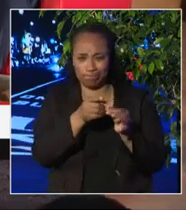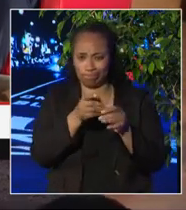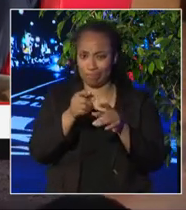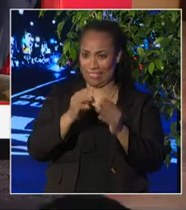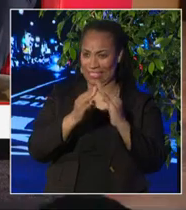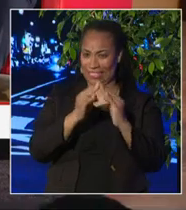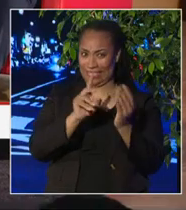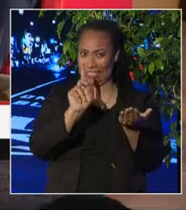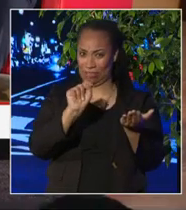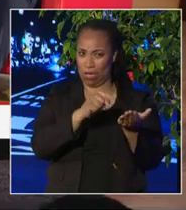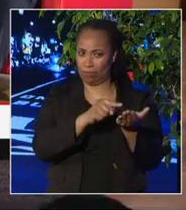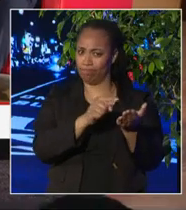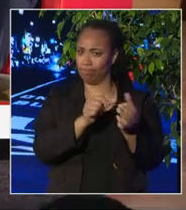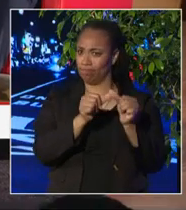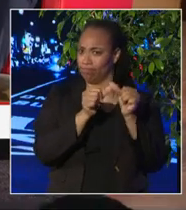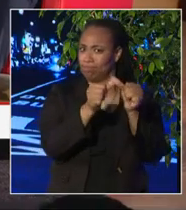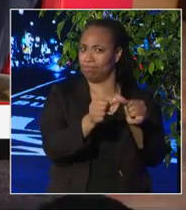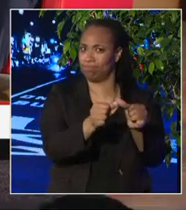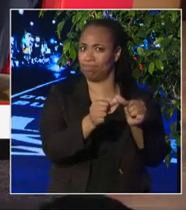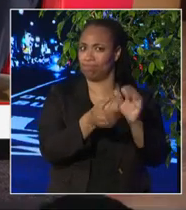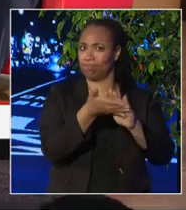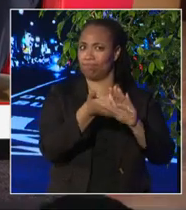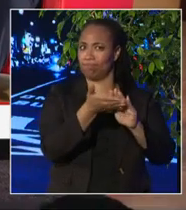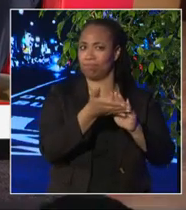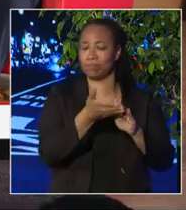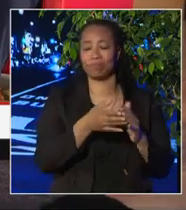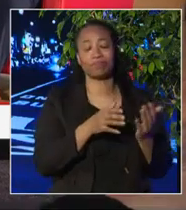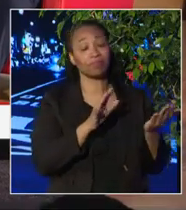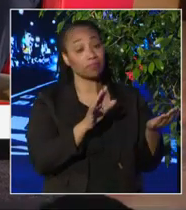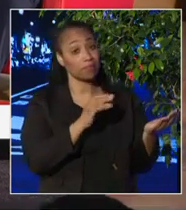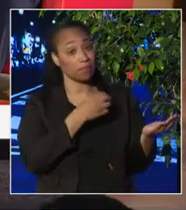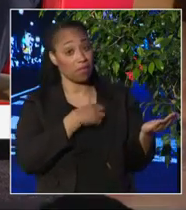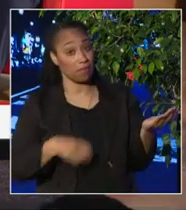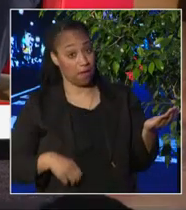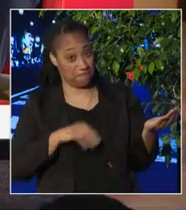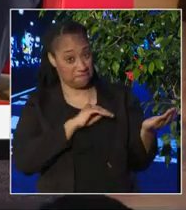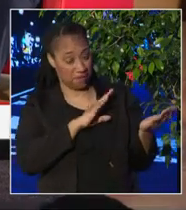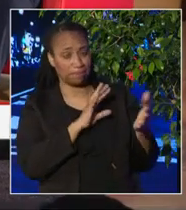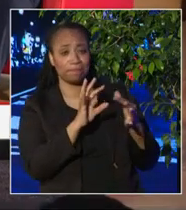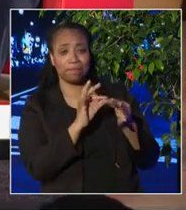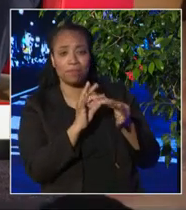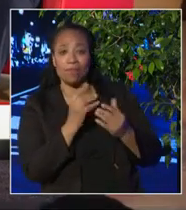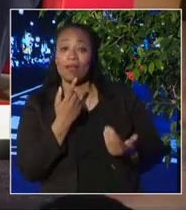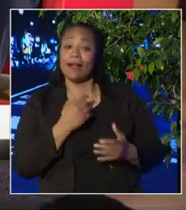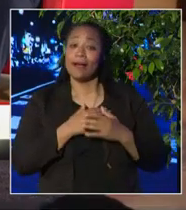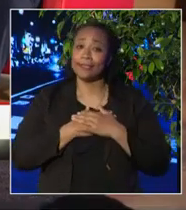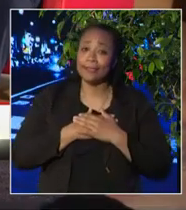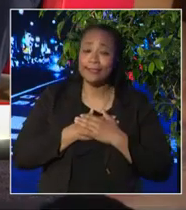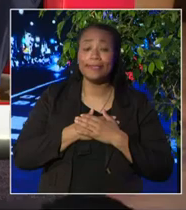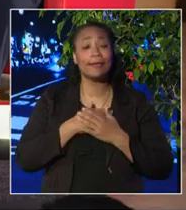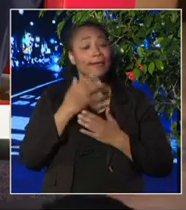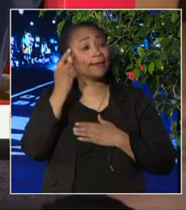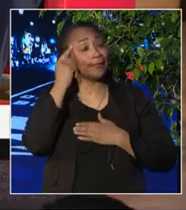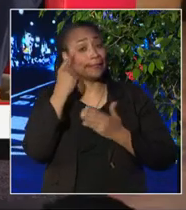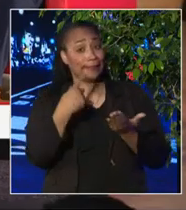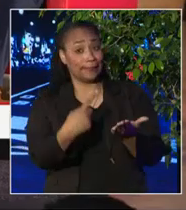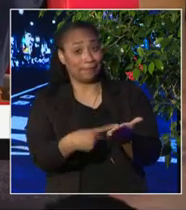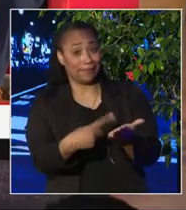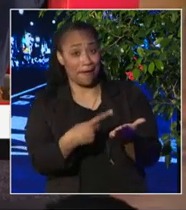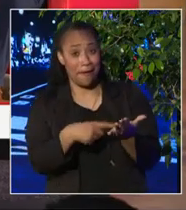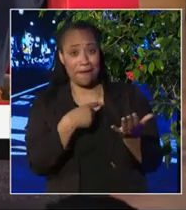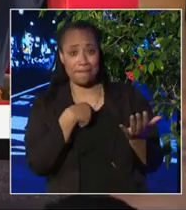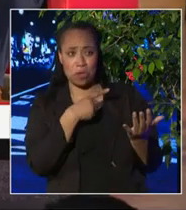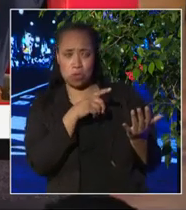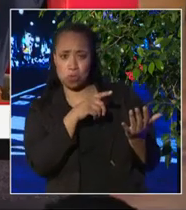think we have to, and sometimes when we get tough headlines and everything seems